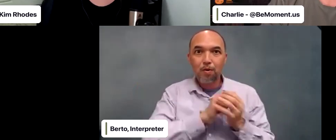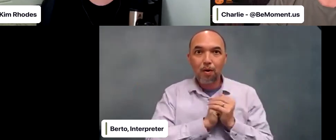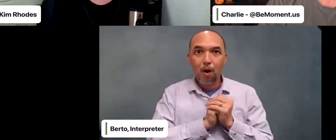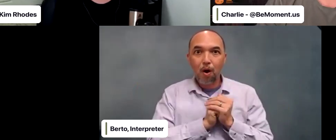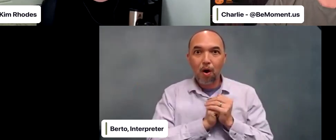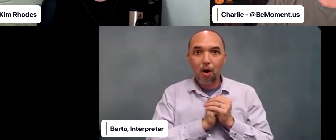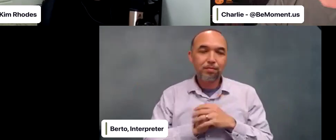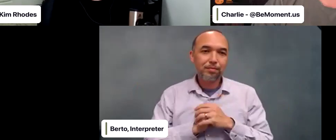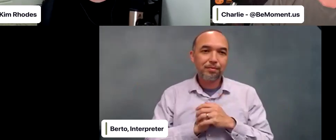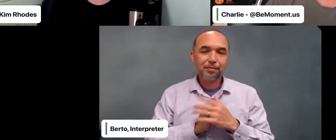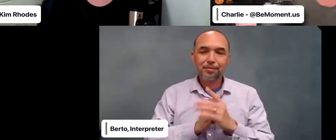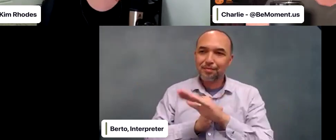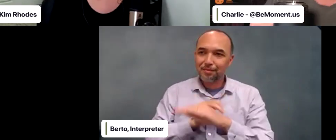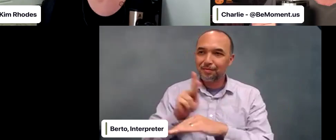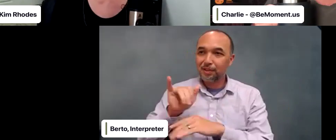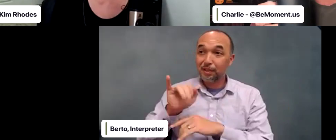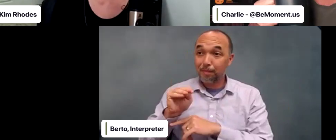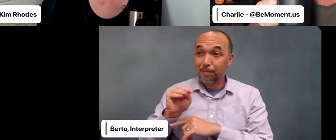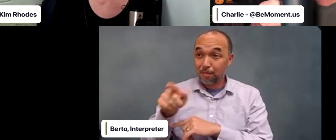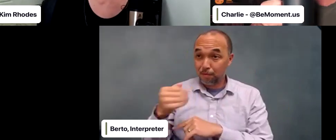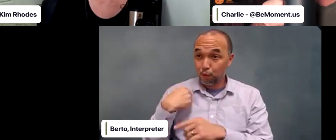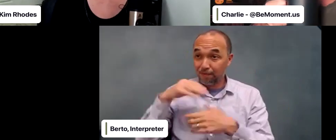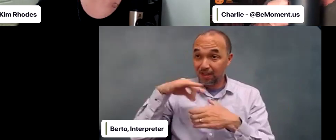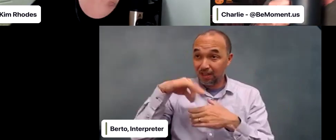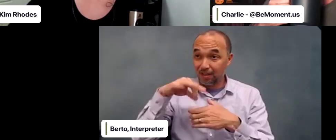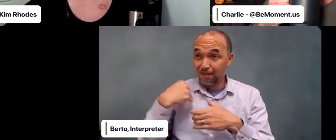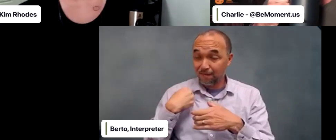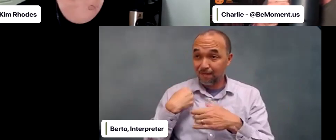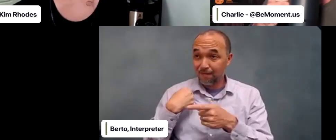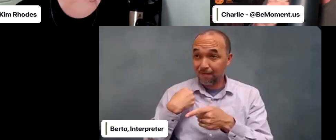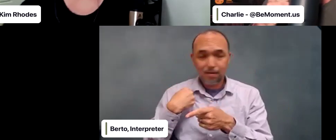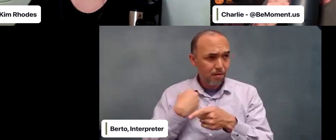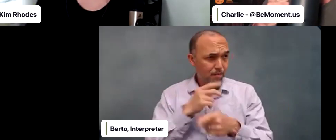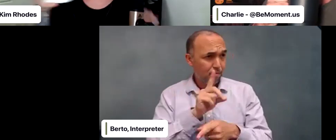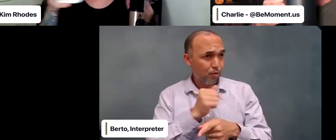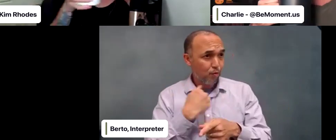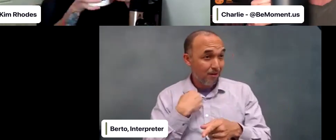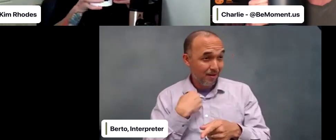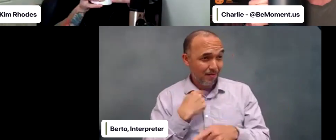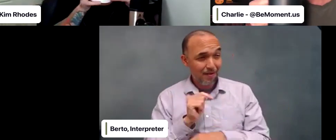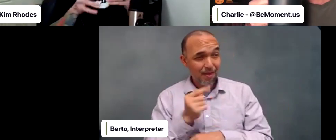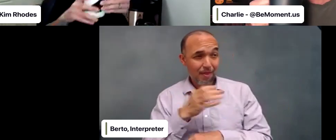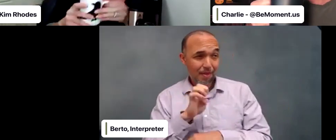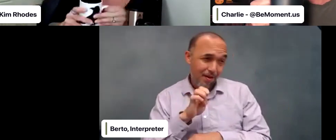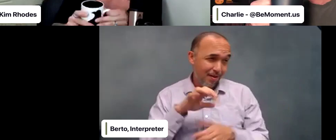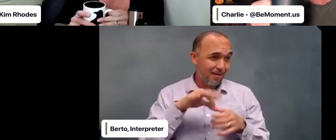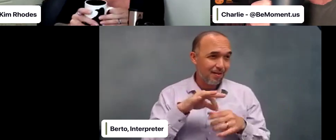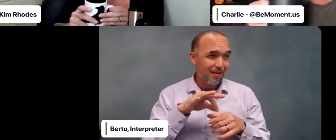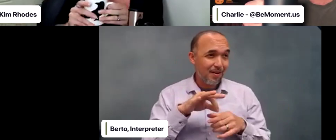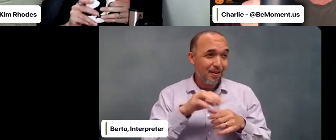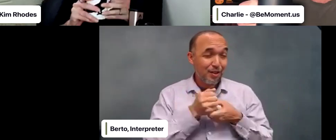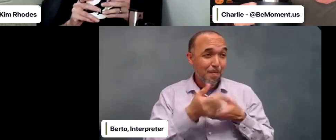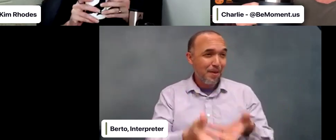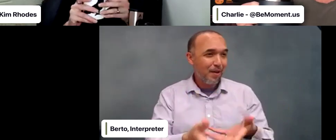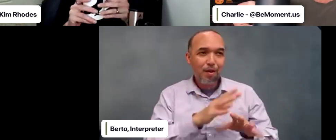wait, Kim, Um, do you have tea? Do you have tea prepared? do I have the tea? I'm not going to spill it